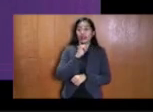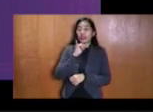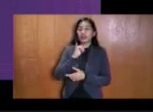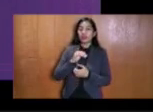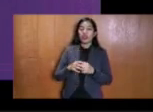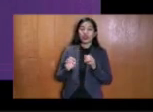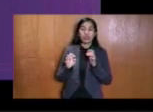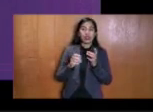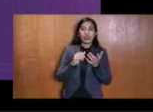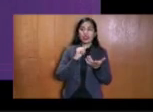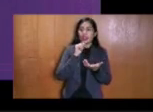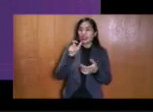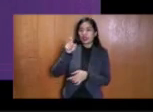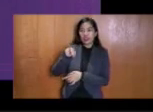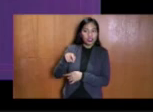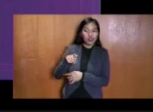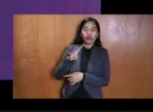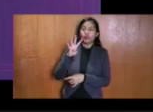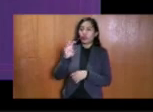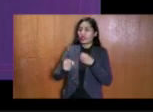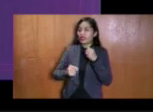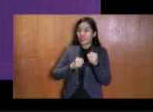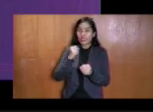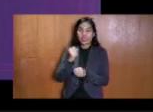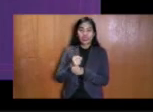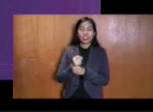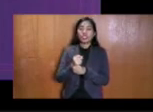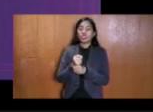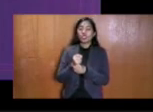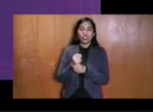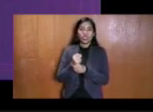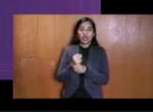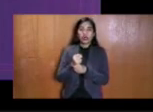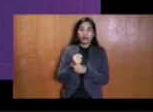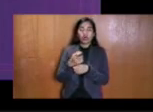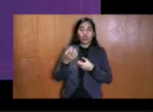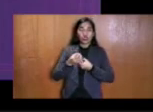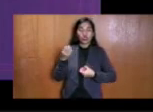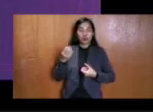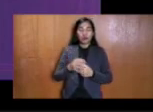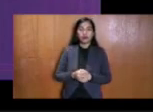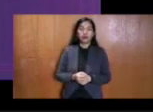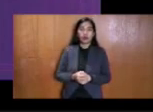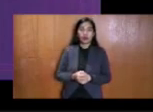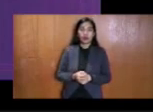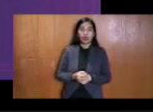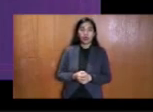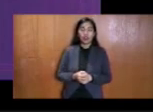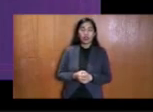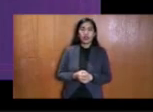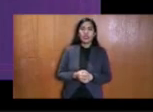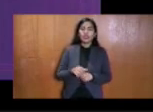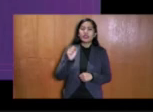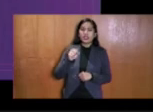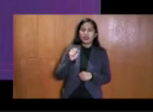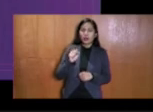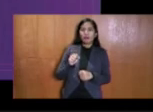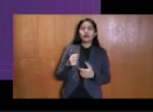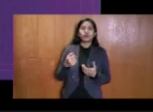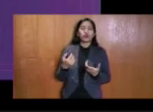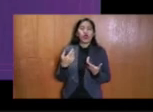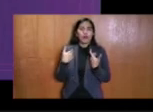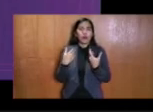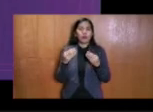in fairness to the computer scientists in the room, if you just do the thing. Of course, you probably would need a more solid